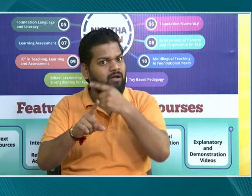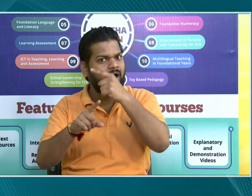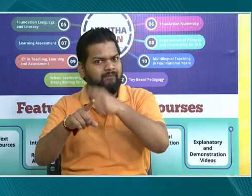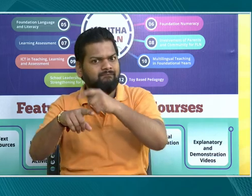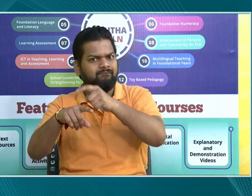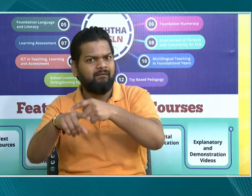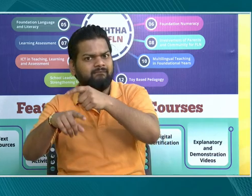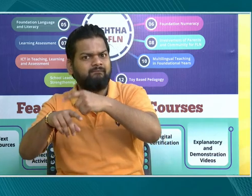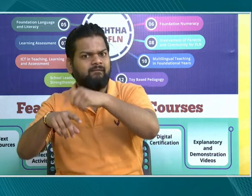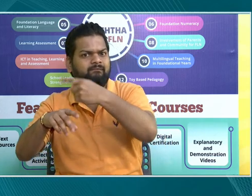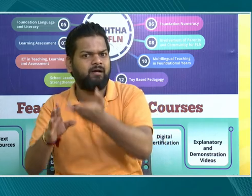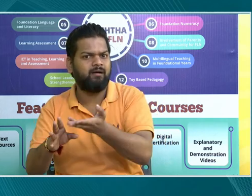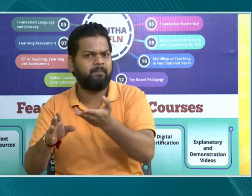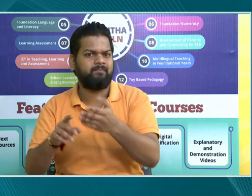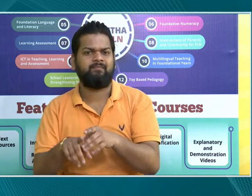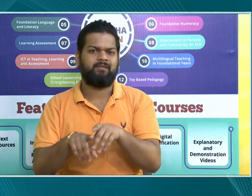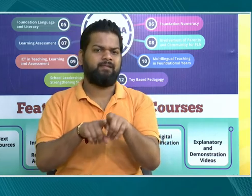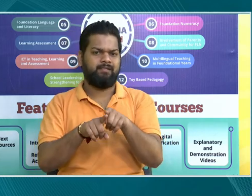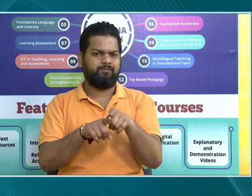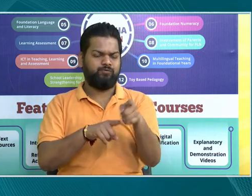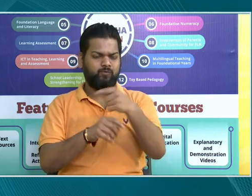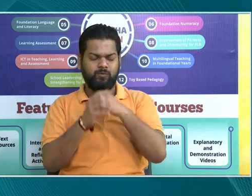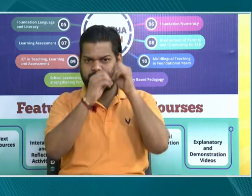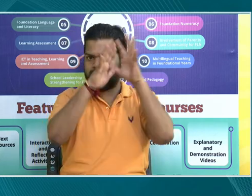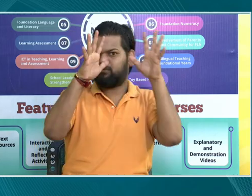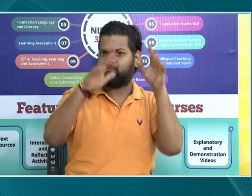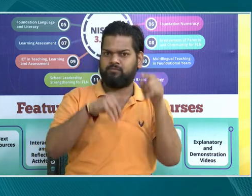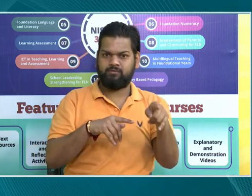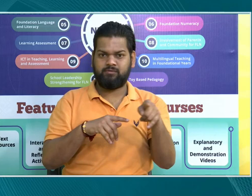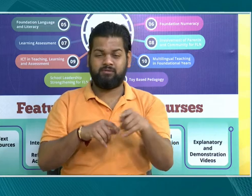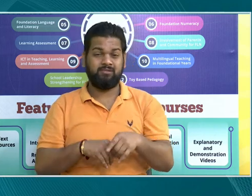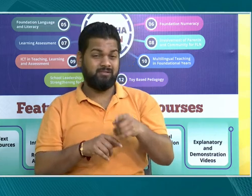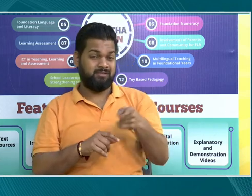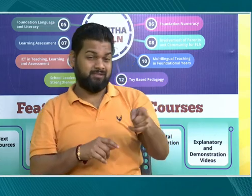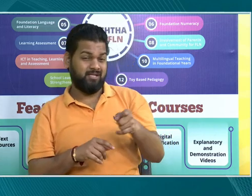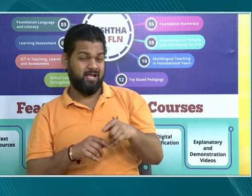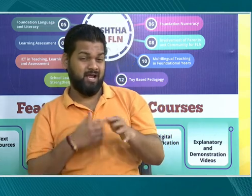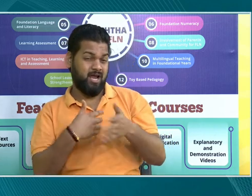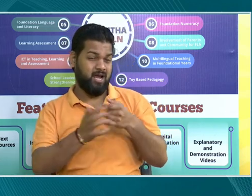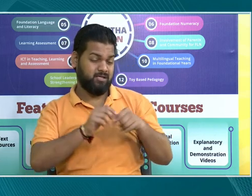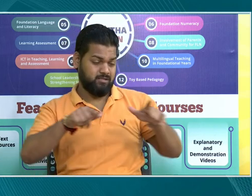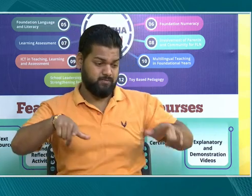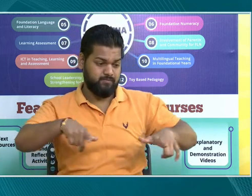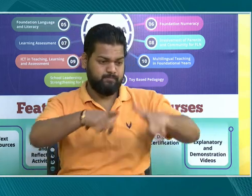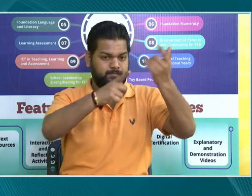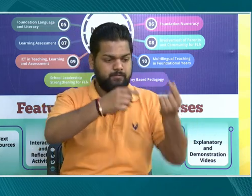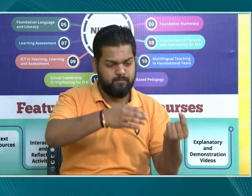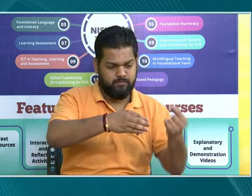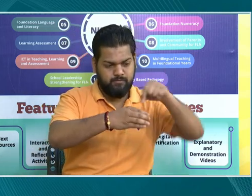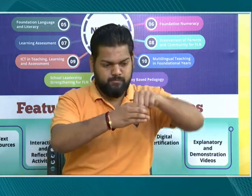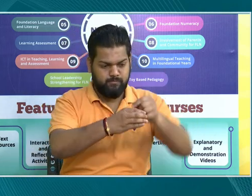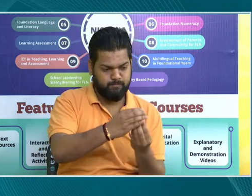was planted in 1950. Can you guess the age of that tree right now?